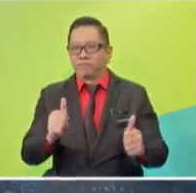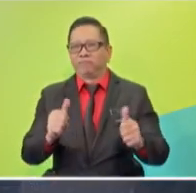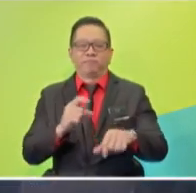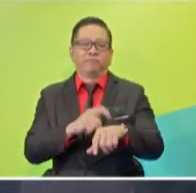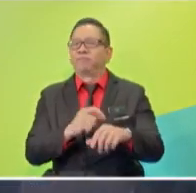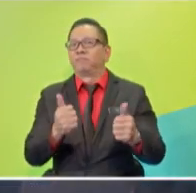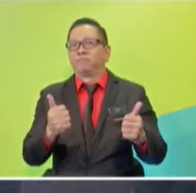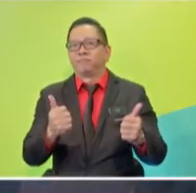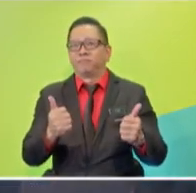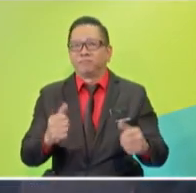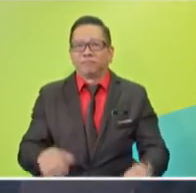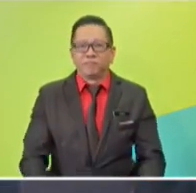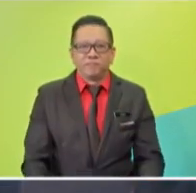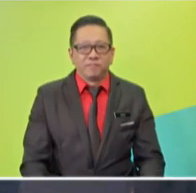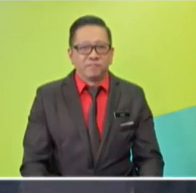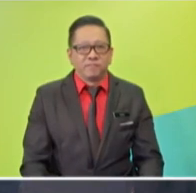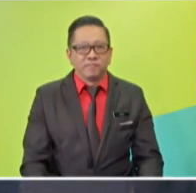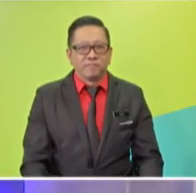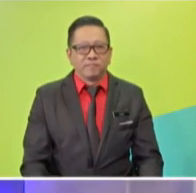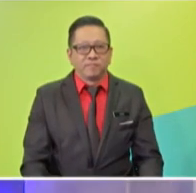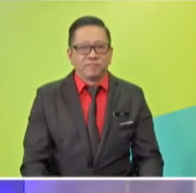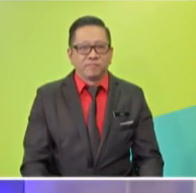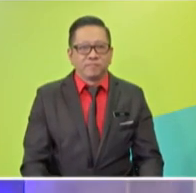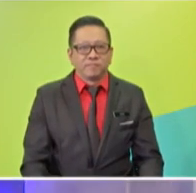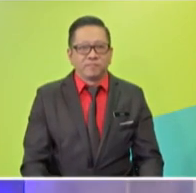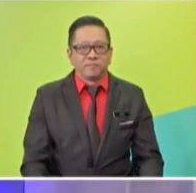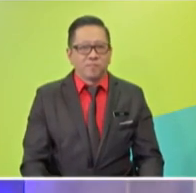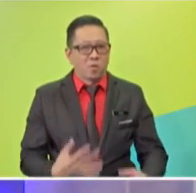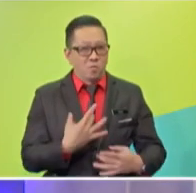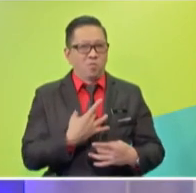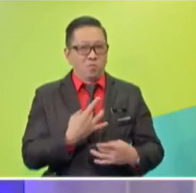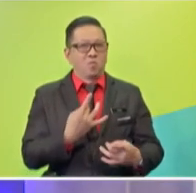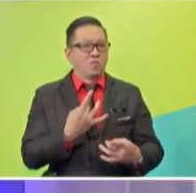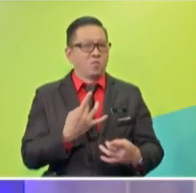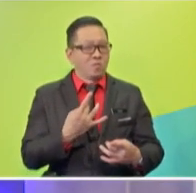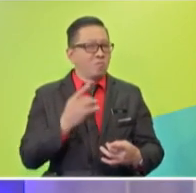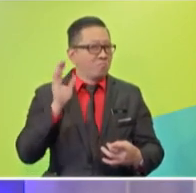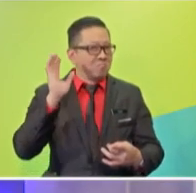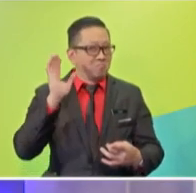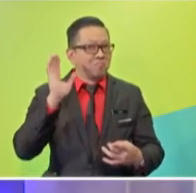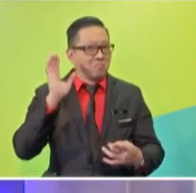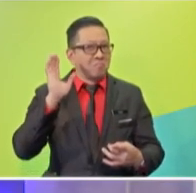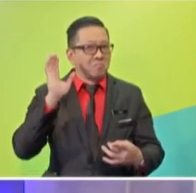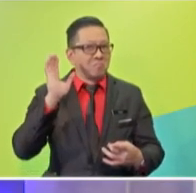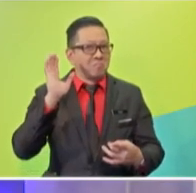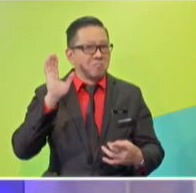Yes. But Shafiqah, uh-huh. there is something that is for me interesting from what the audio. It? What was it?